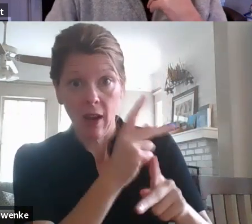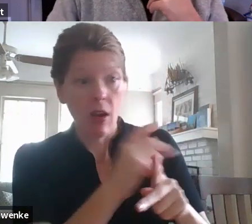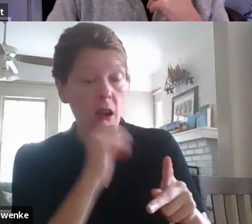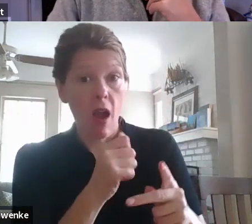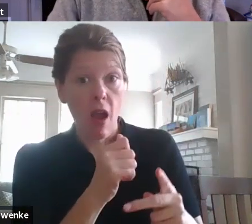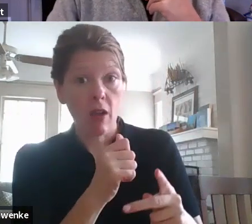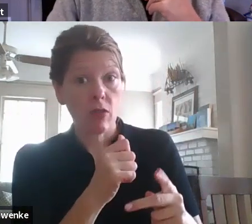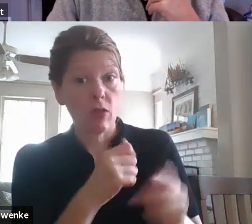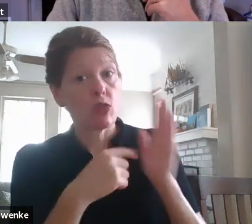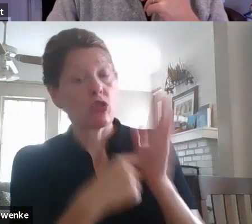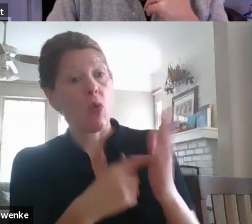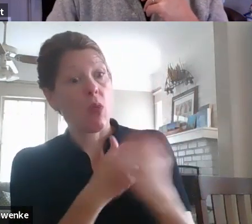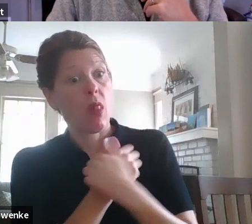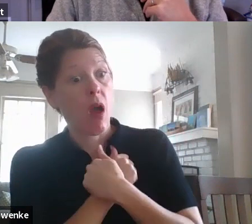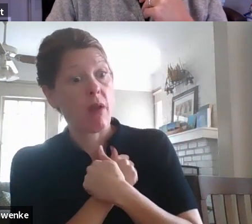doing.